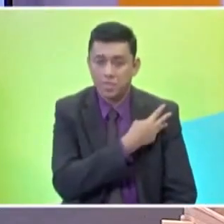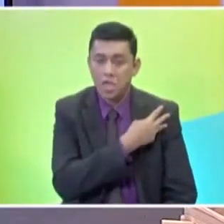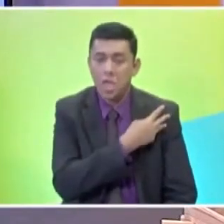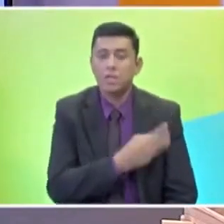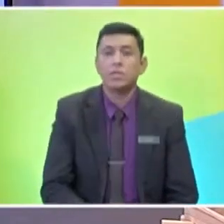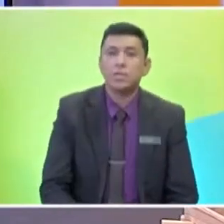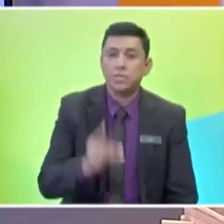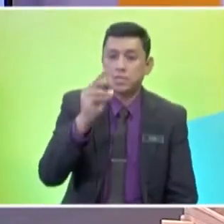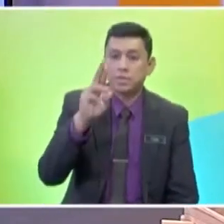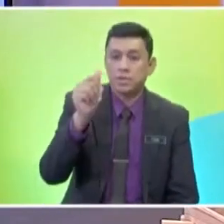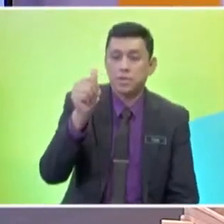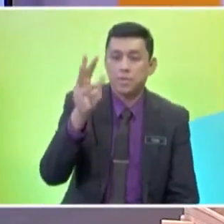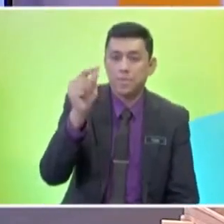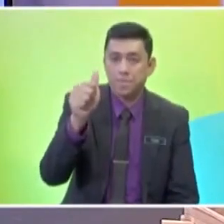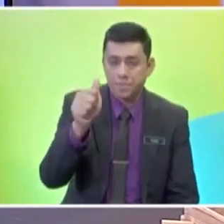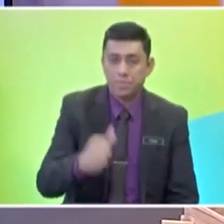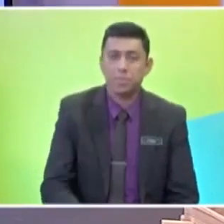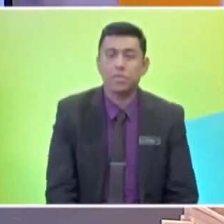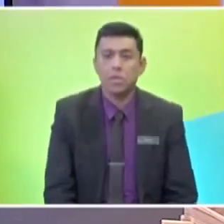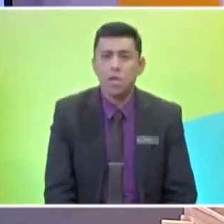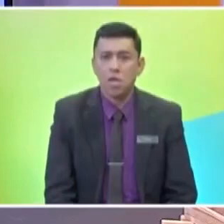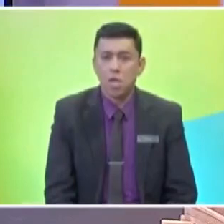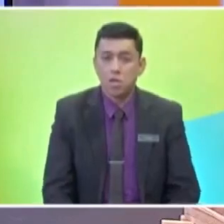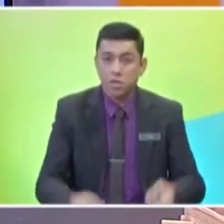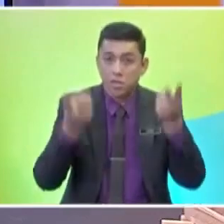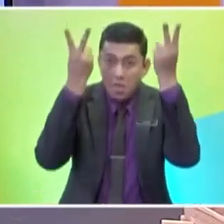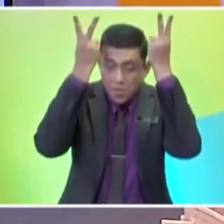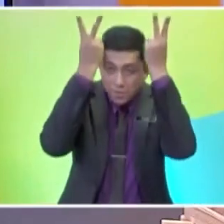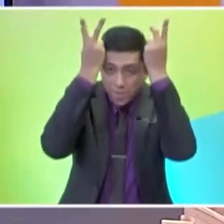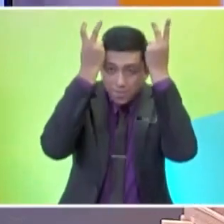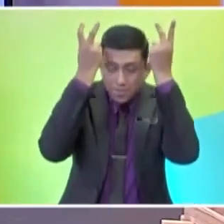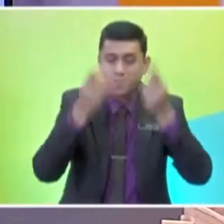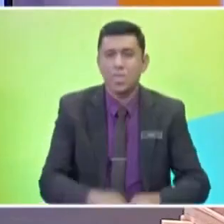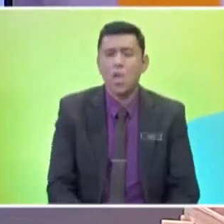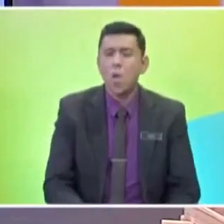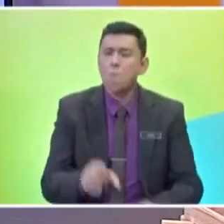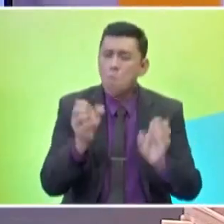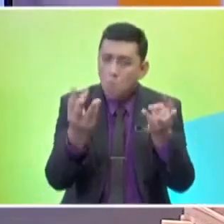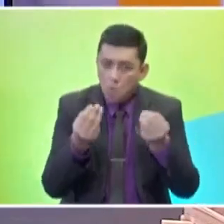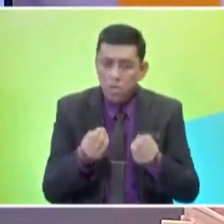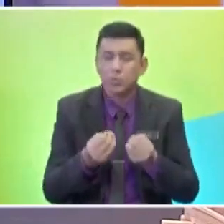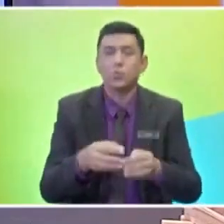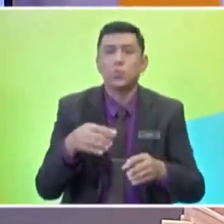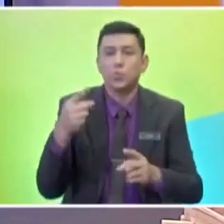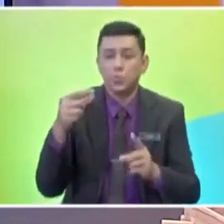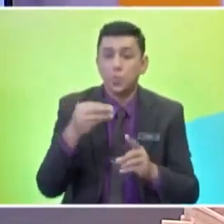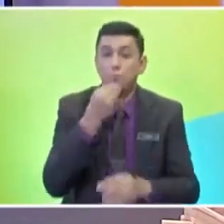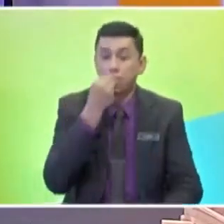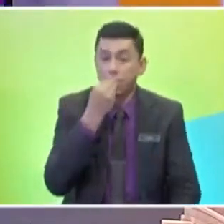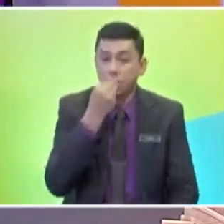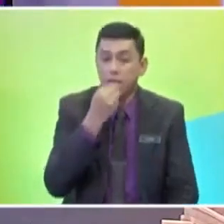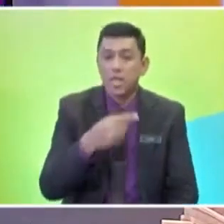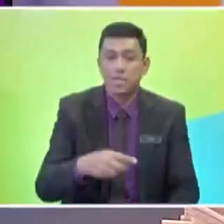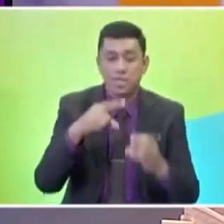a sketch where I, as the rabbit, wanted to eat the carrot. And we are now having a teacher today. So